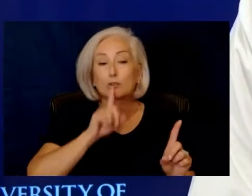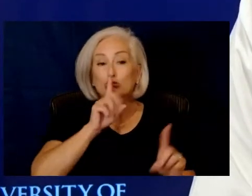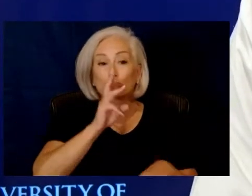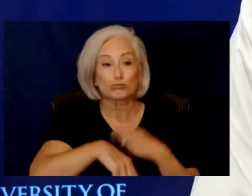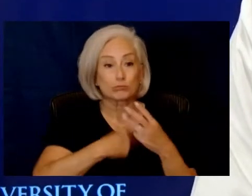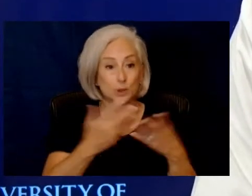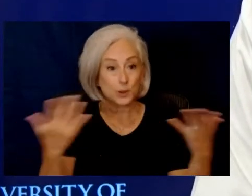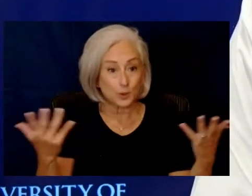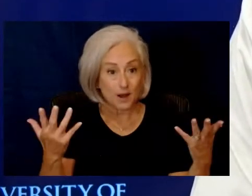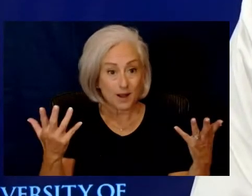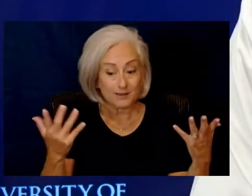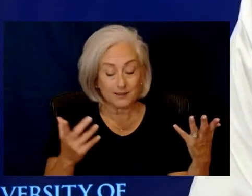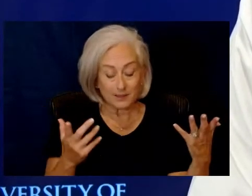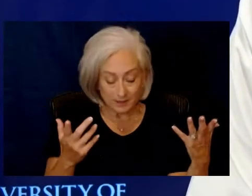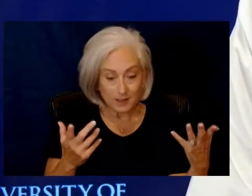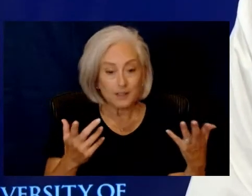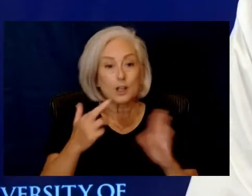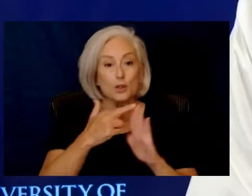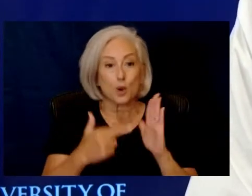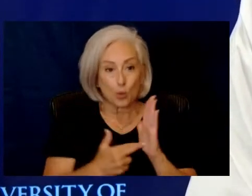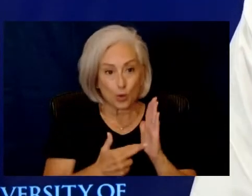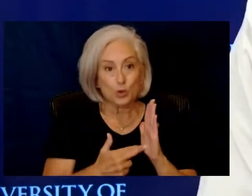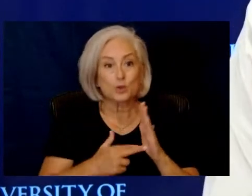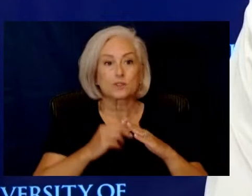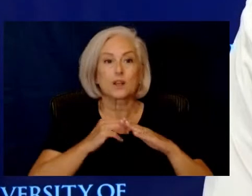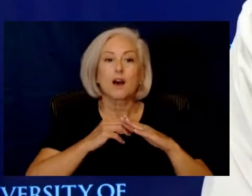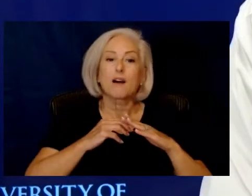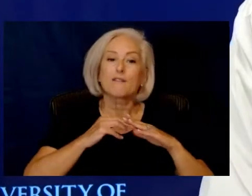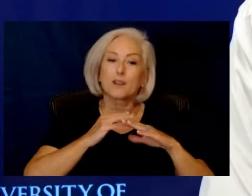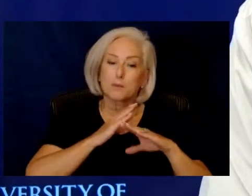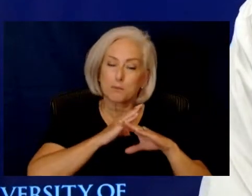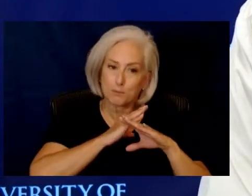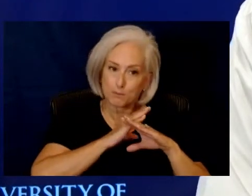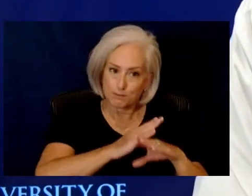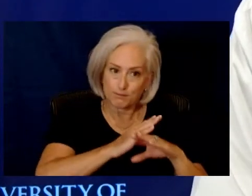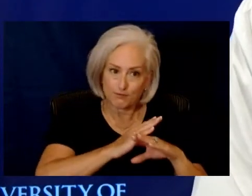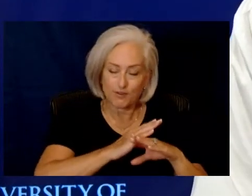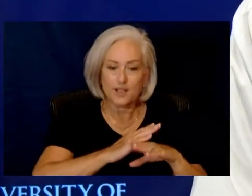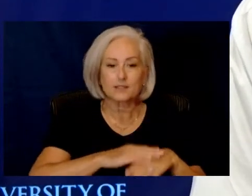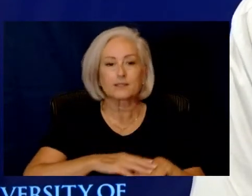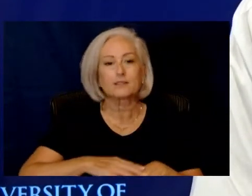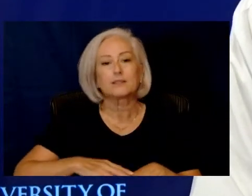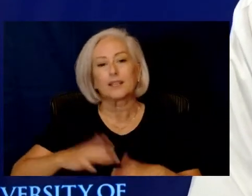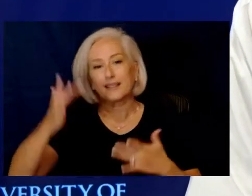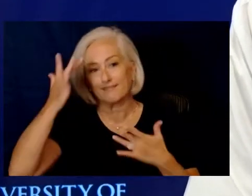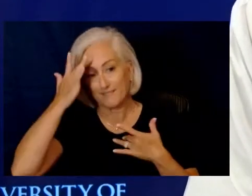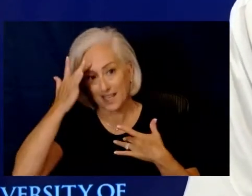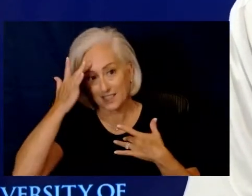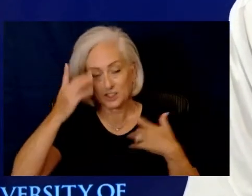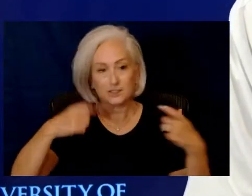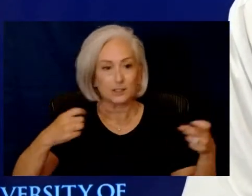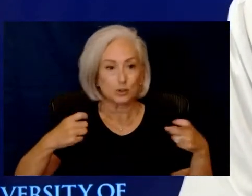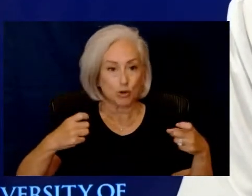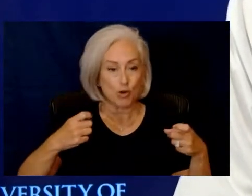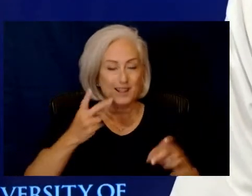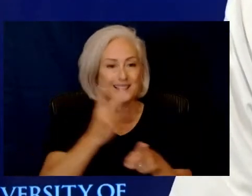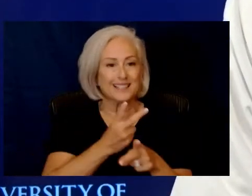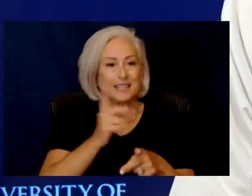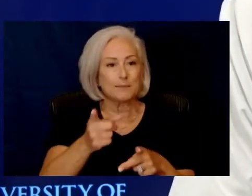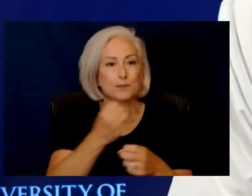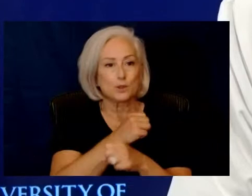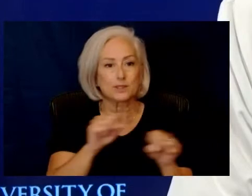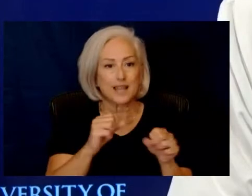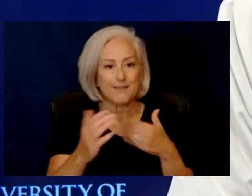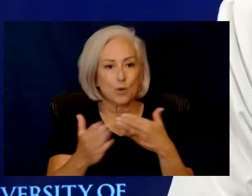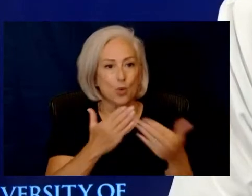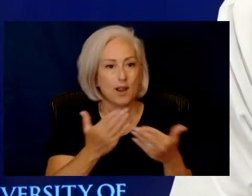that the rules of infection prevention and control, they travel with you. They keep you safe wherever you go, even with